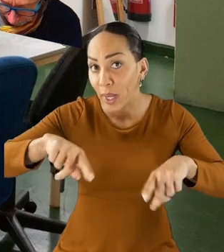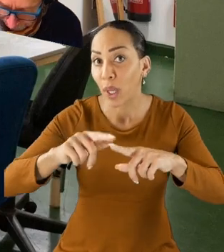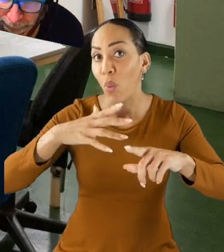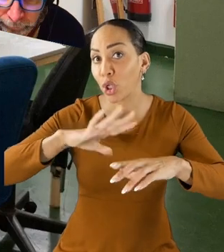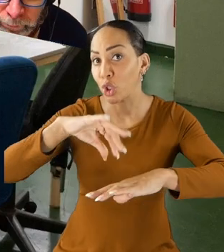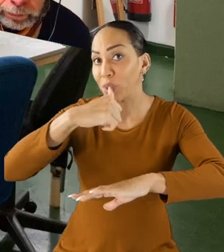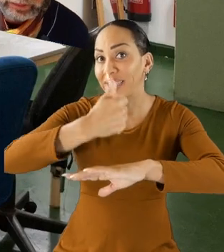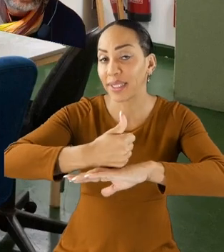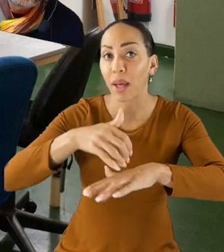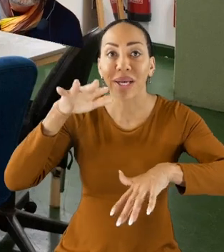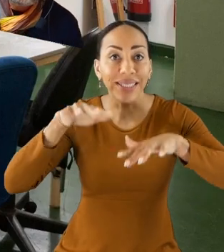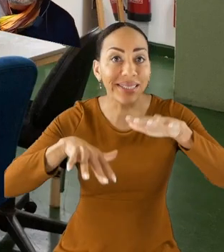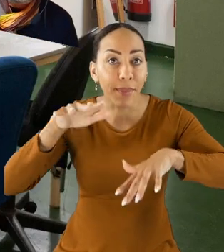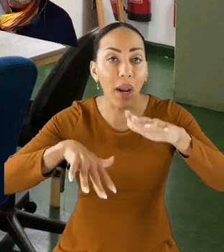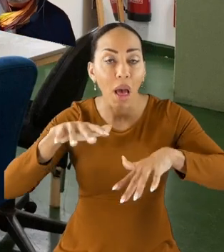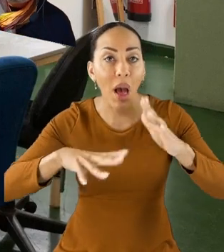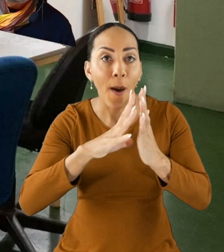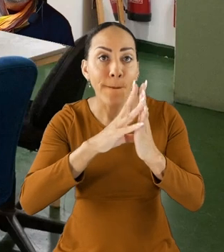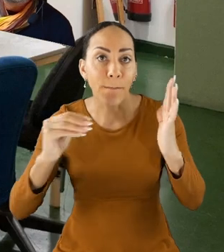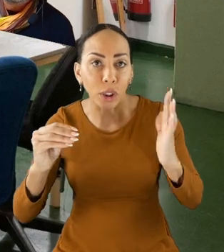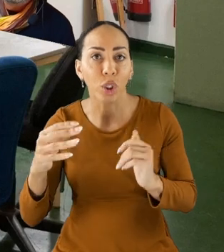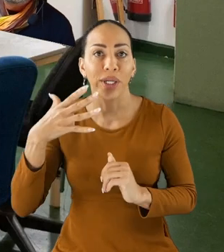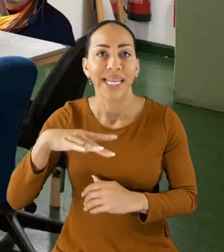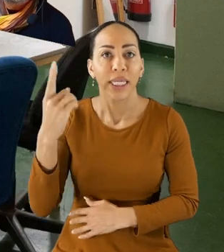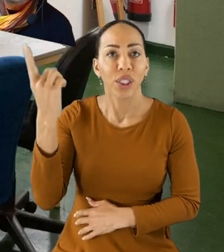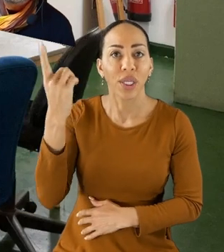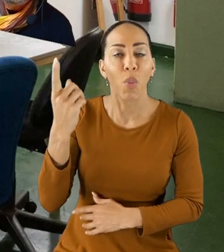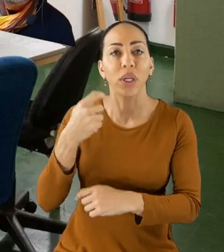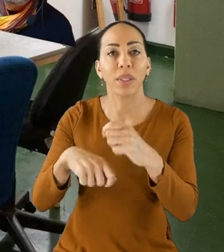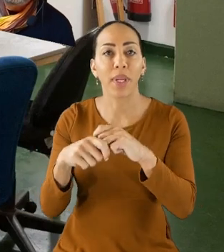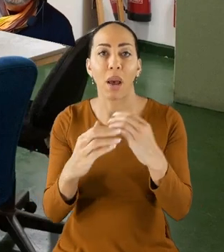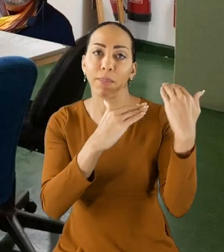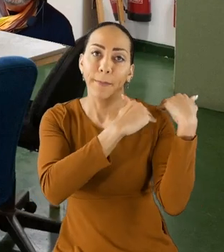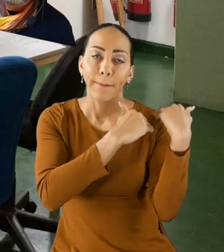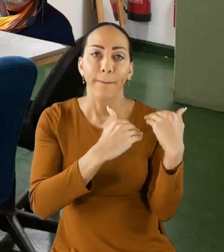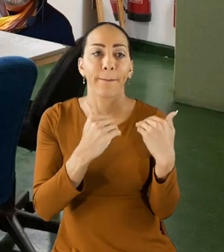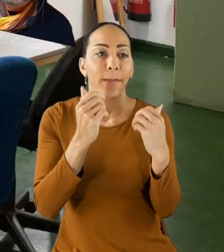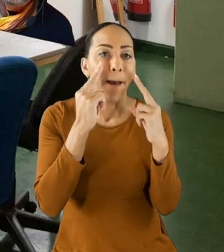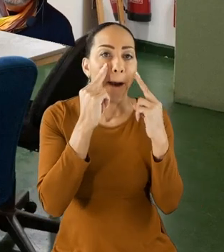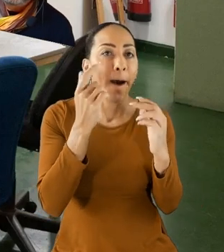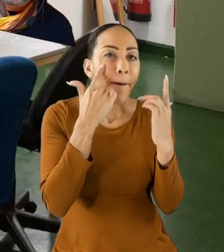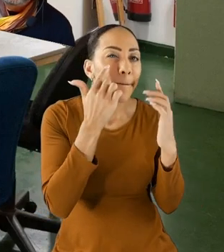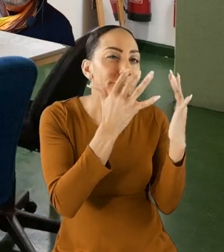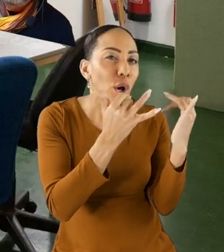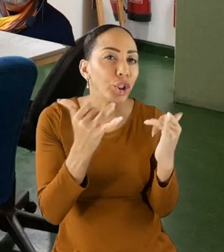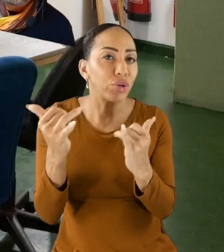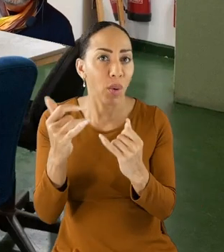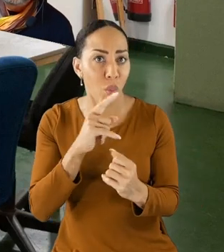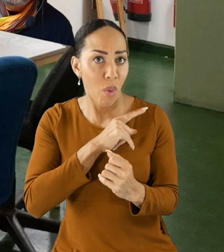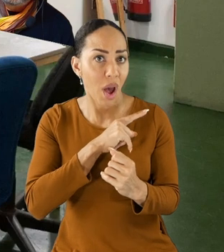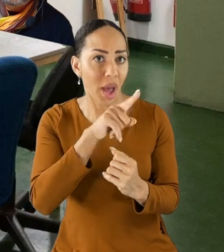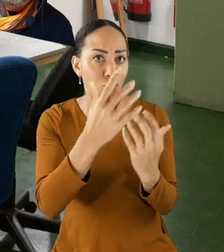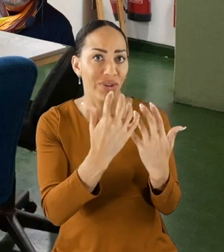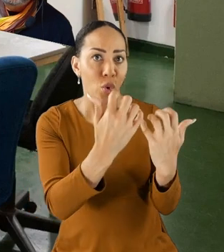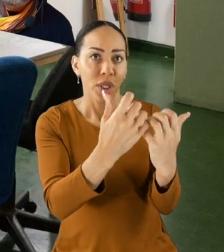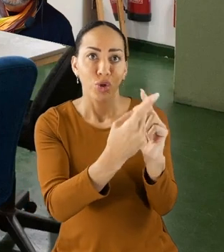to do it, that sort of situation, that you would need someone to moderate it, because otherwise you could get really terrible stuff being